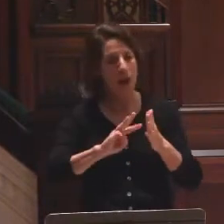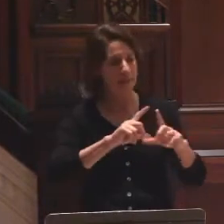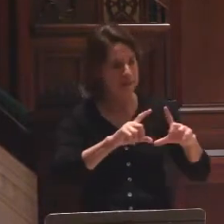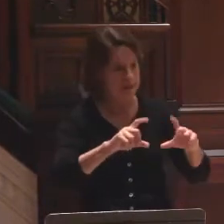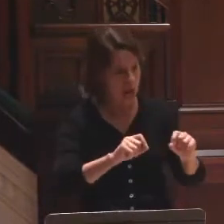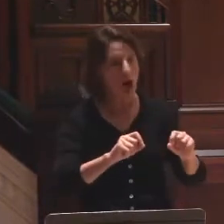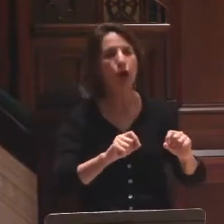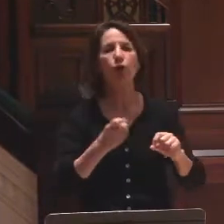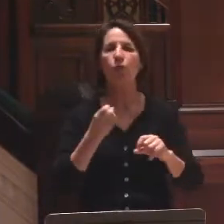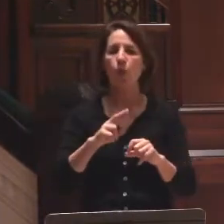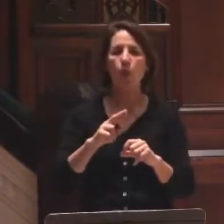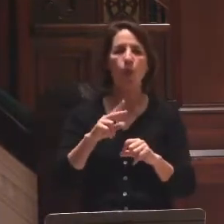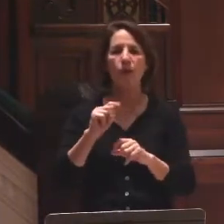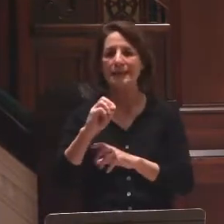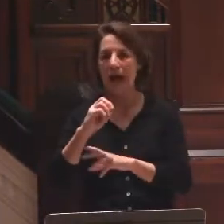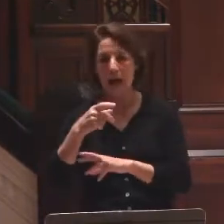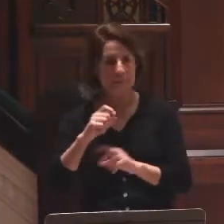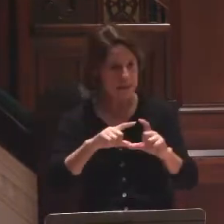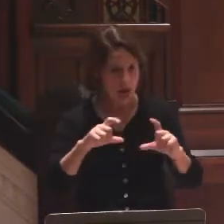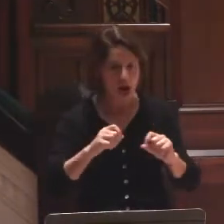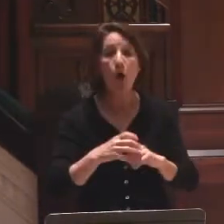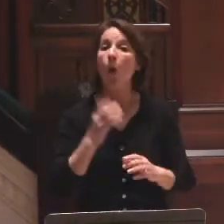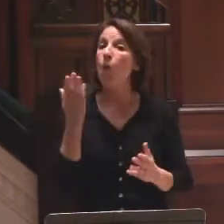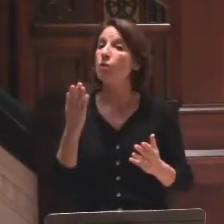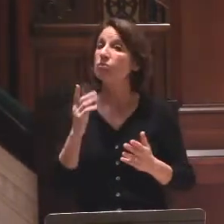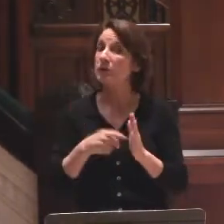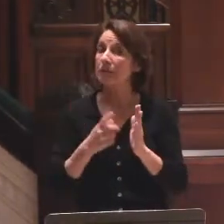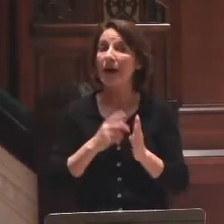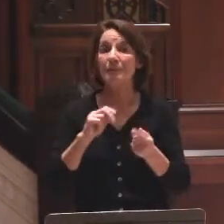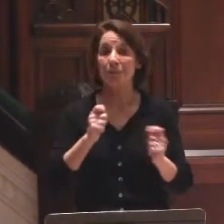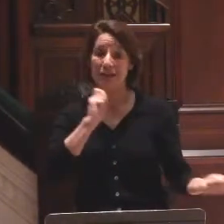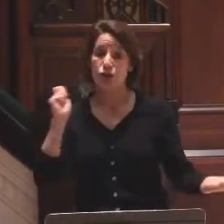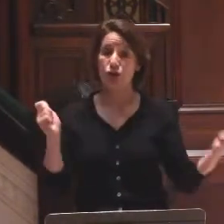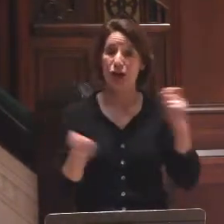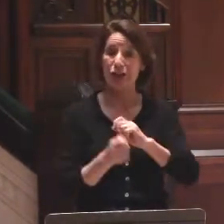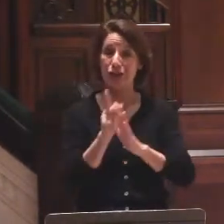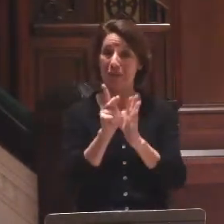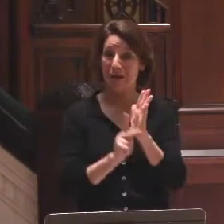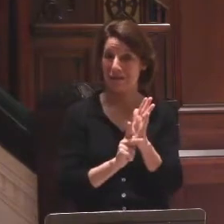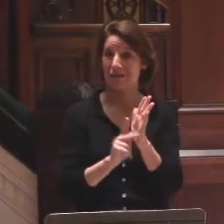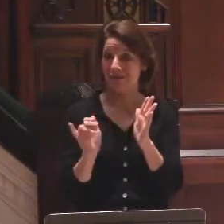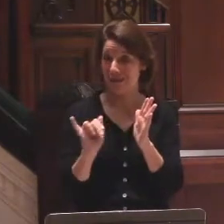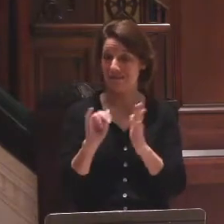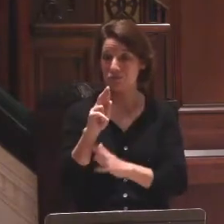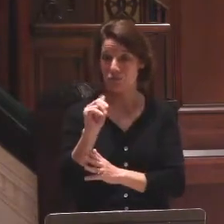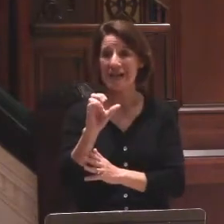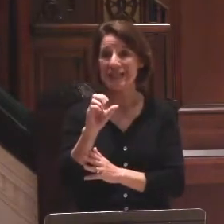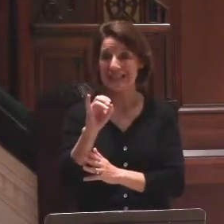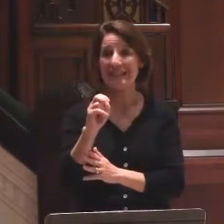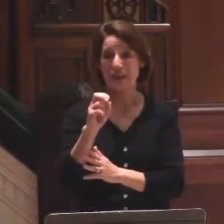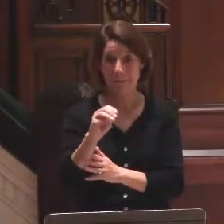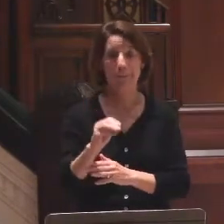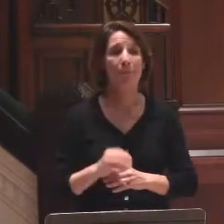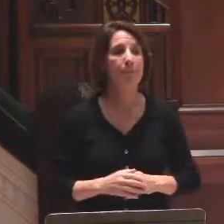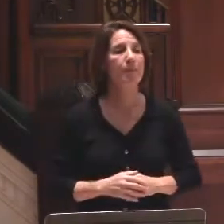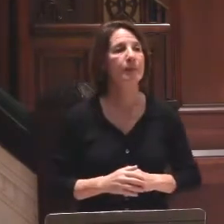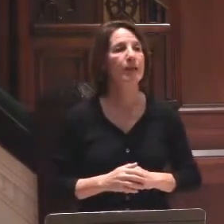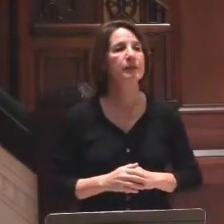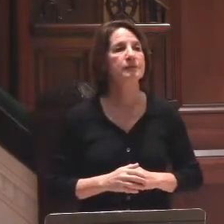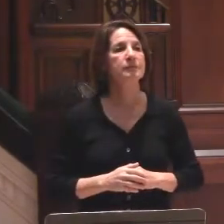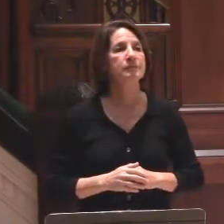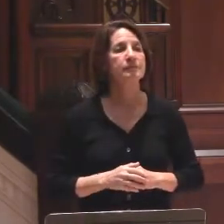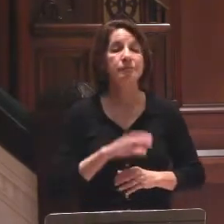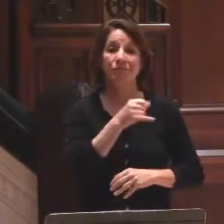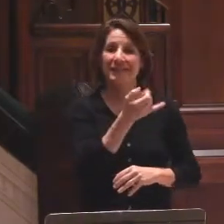the hungry. Other times it means changing unjust structures, like racism. So John refused